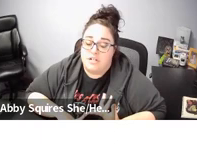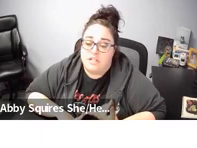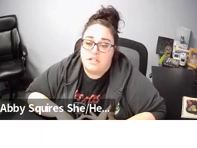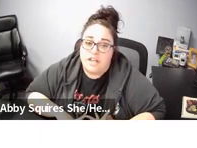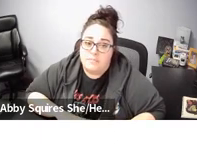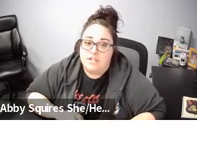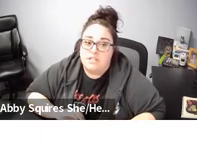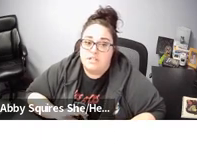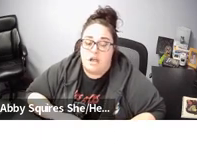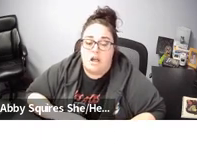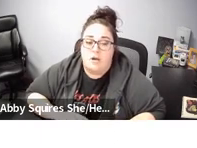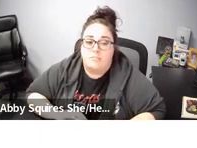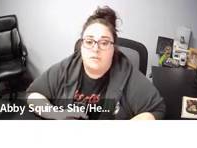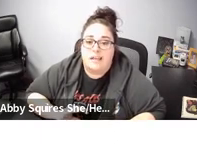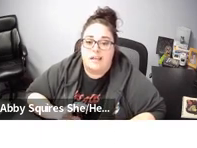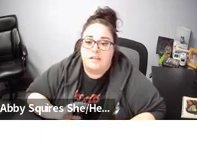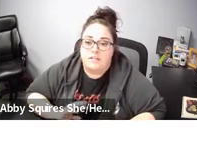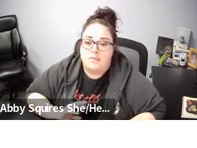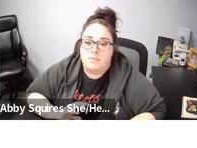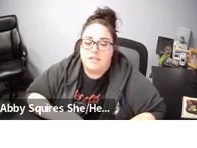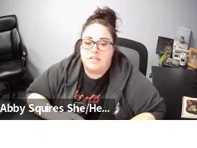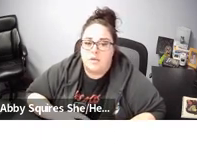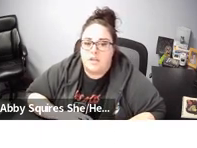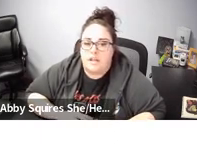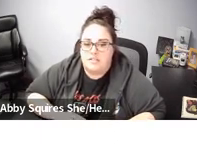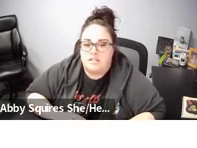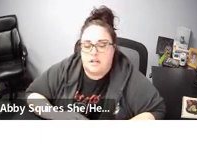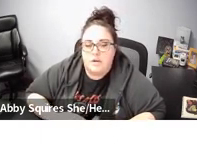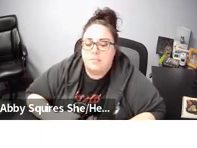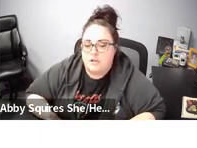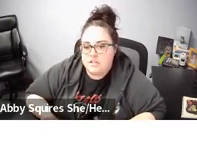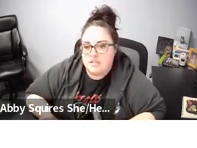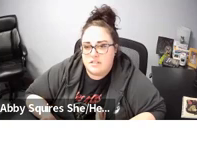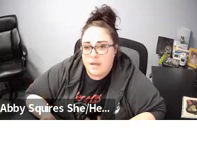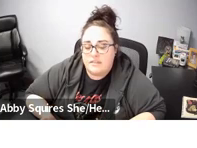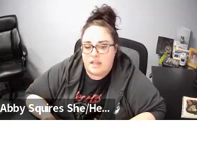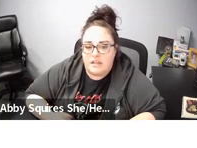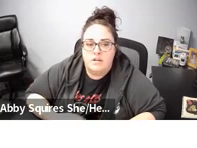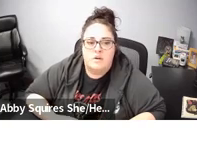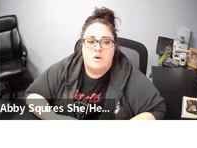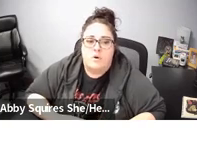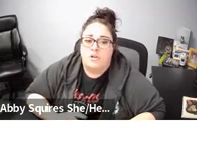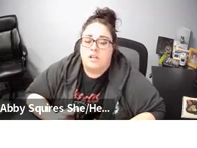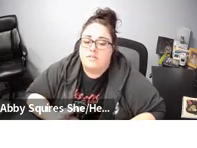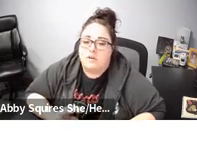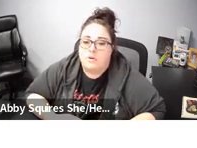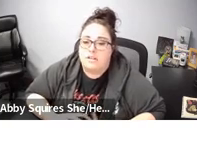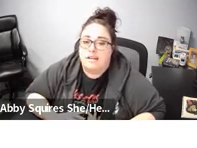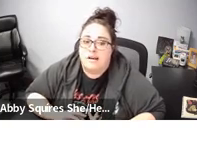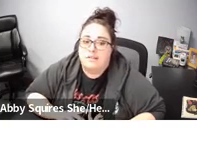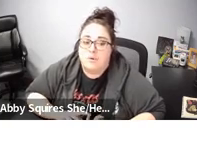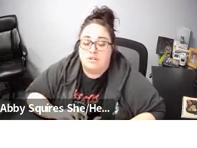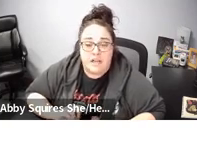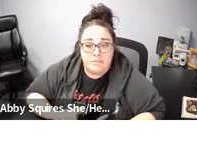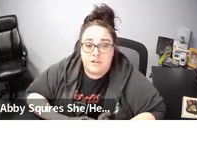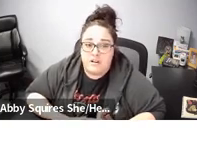3D printed adaptions and ways that you can access that. You can purchase some online, or you can even go to like